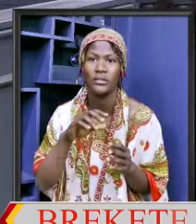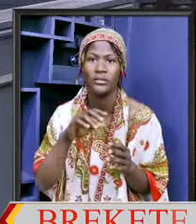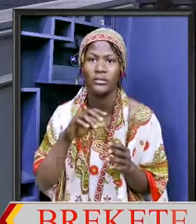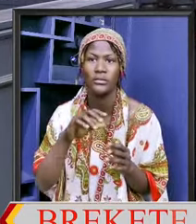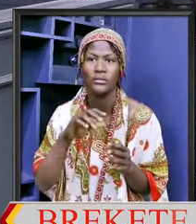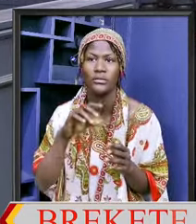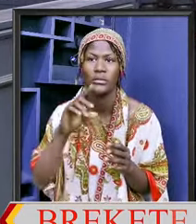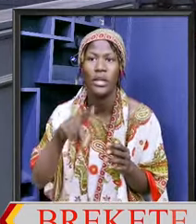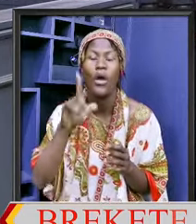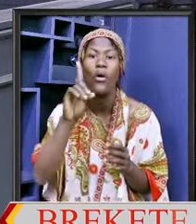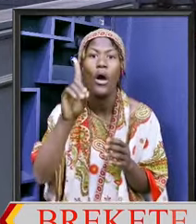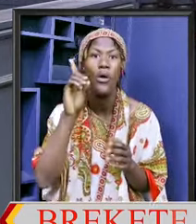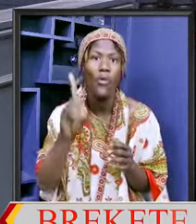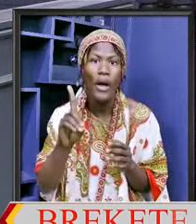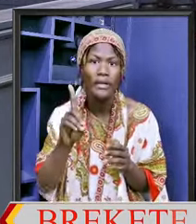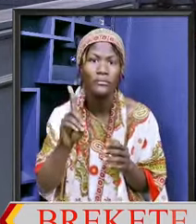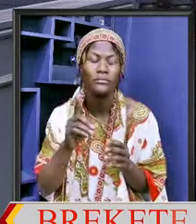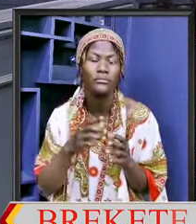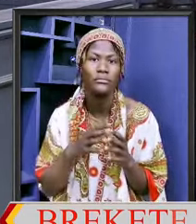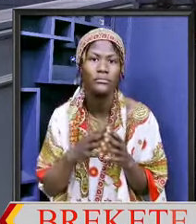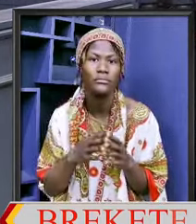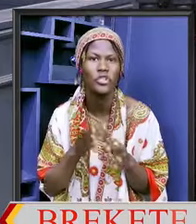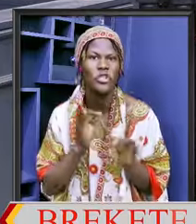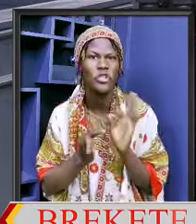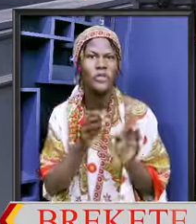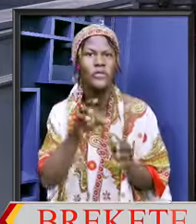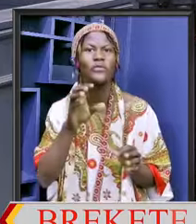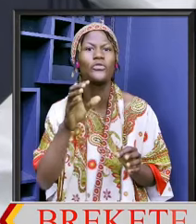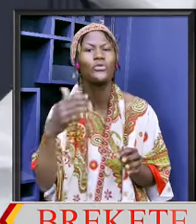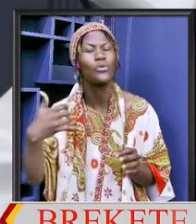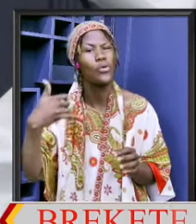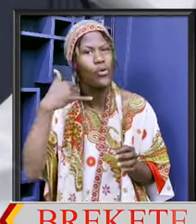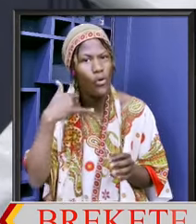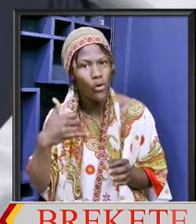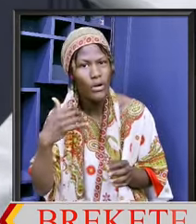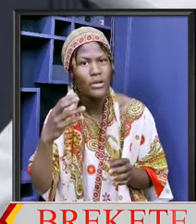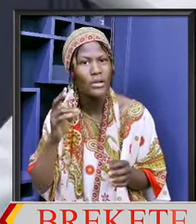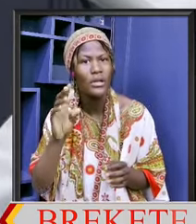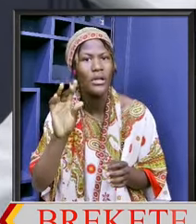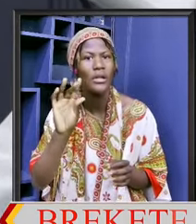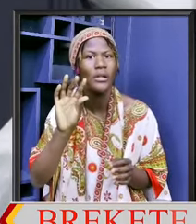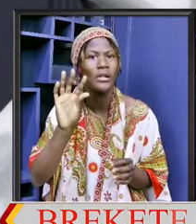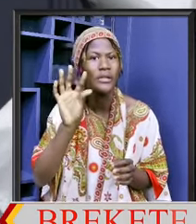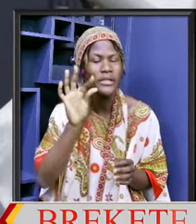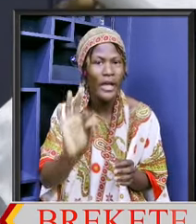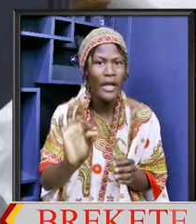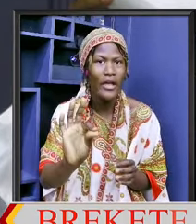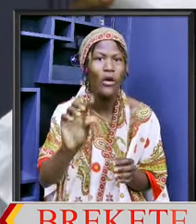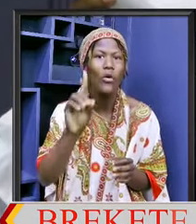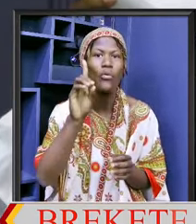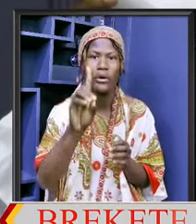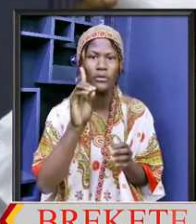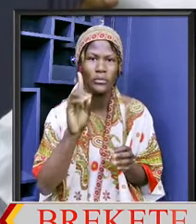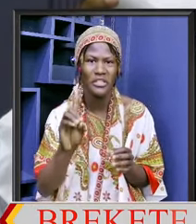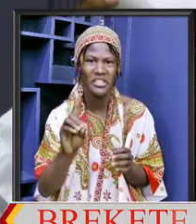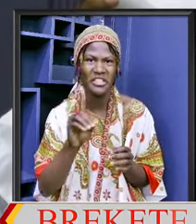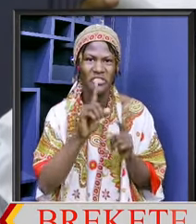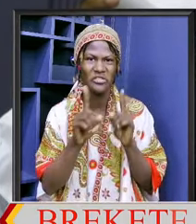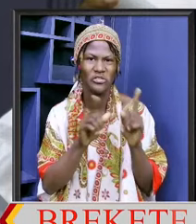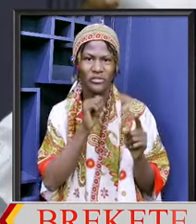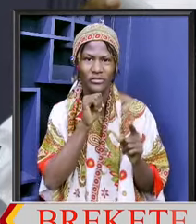US. 911. If you call 911, you give fake information.